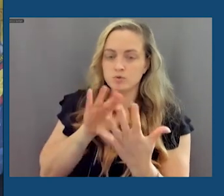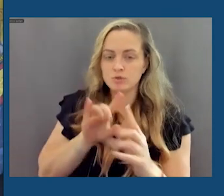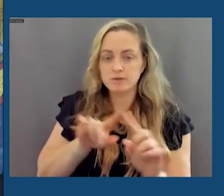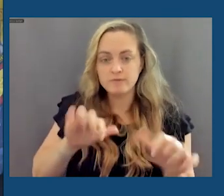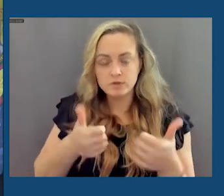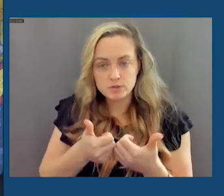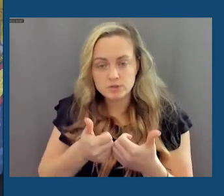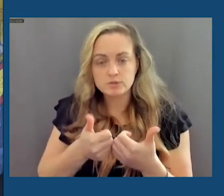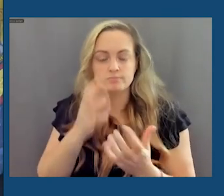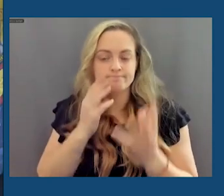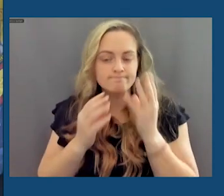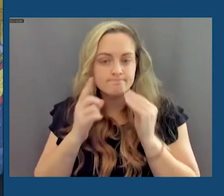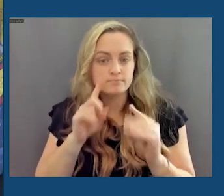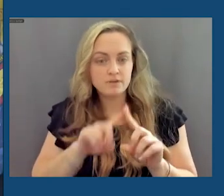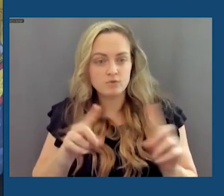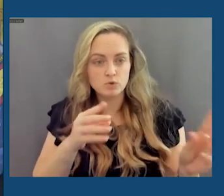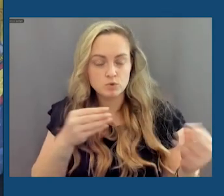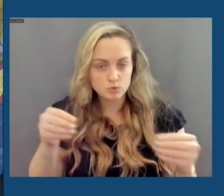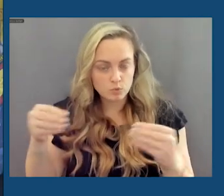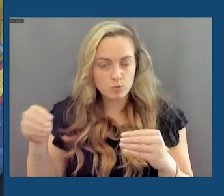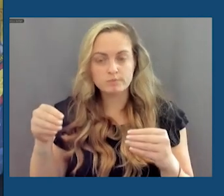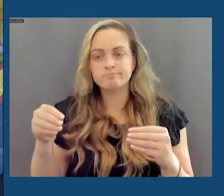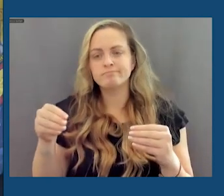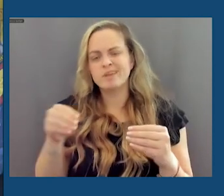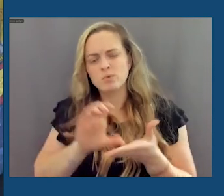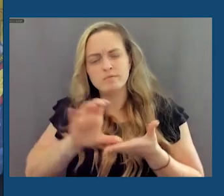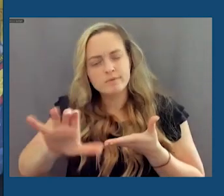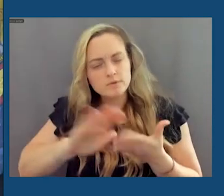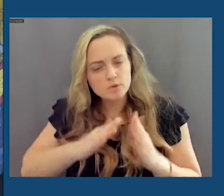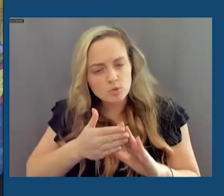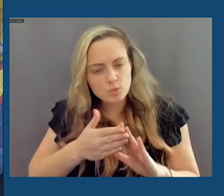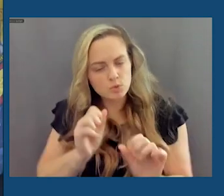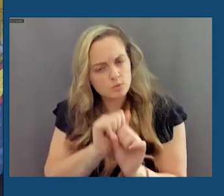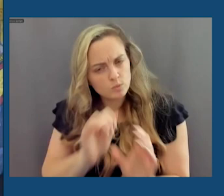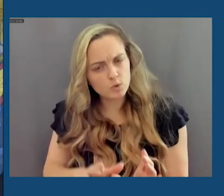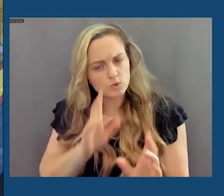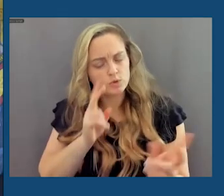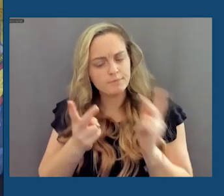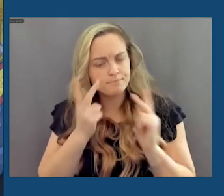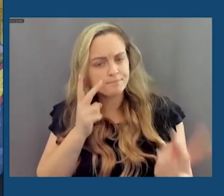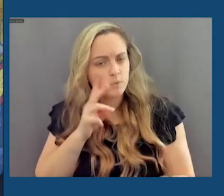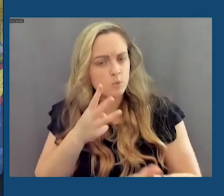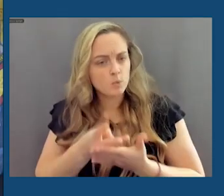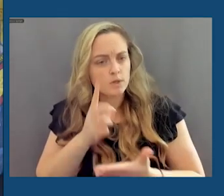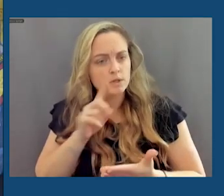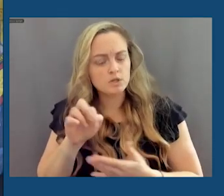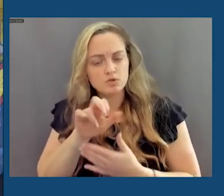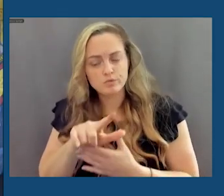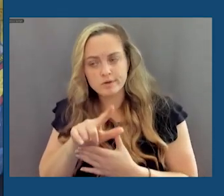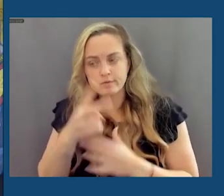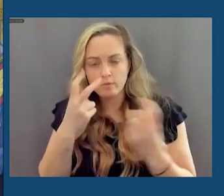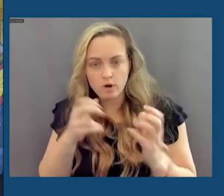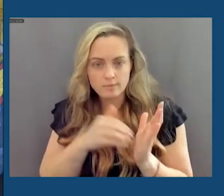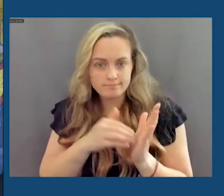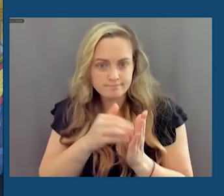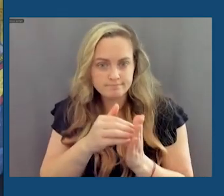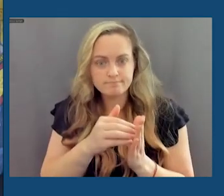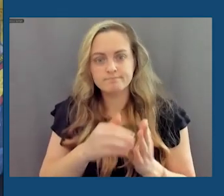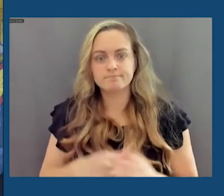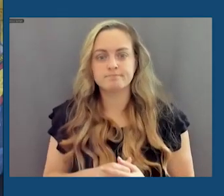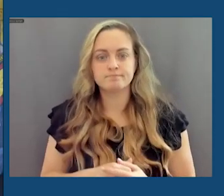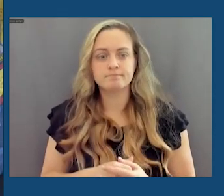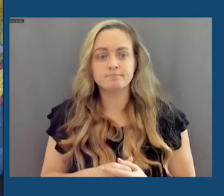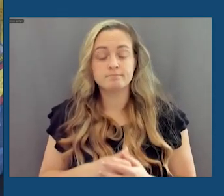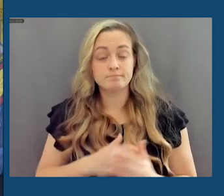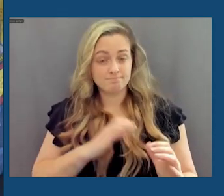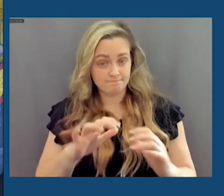facing stores that invest in New York communities and the employees who witness retail crimes far too often. In my